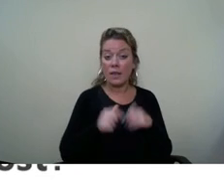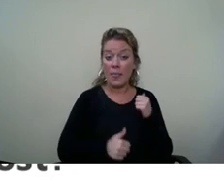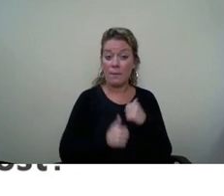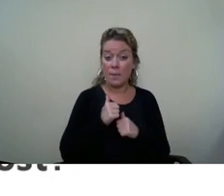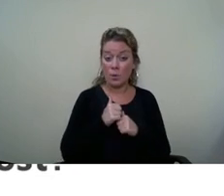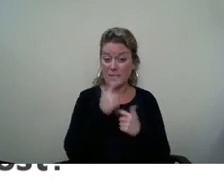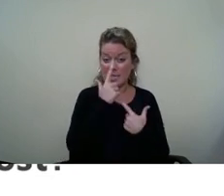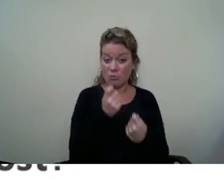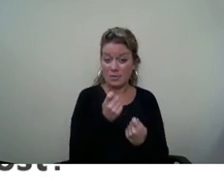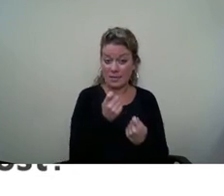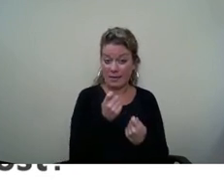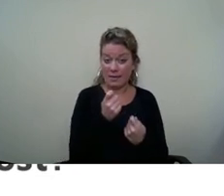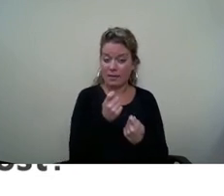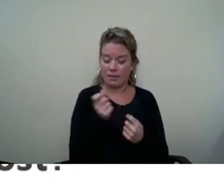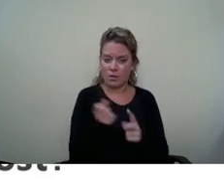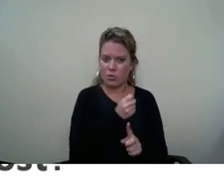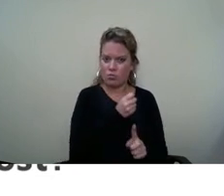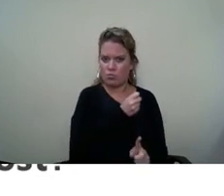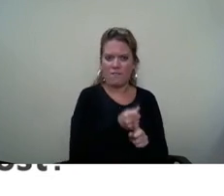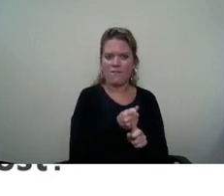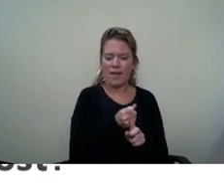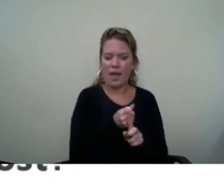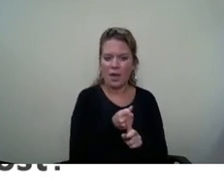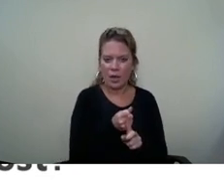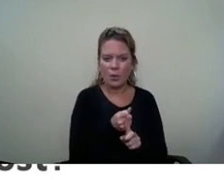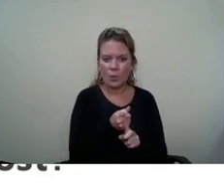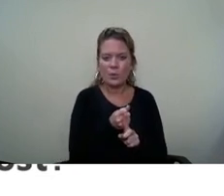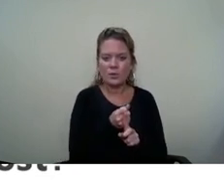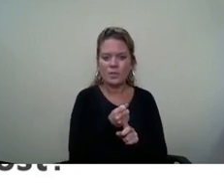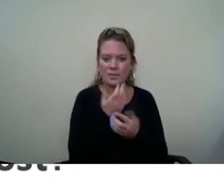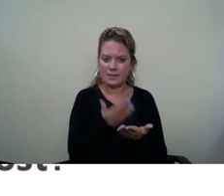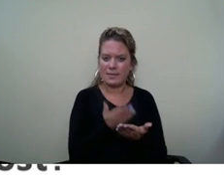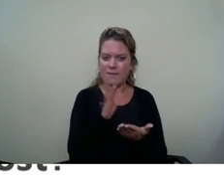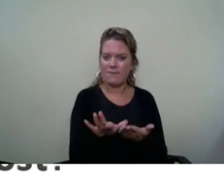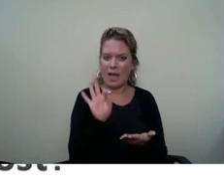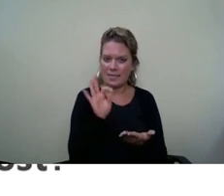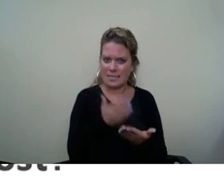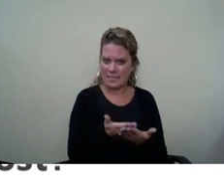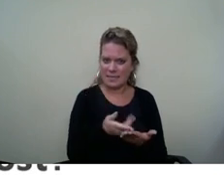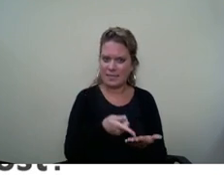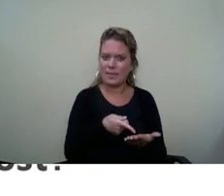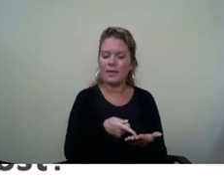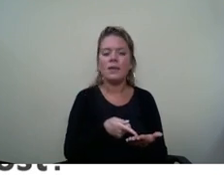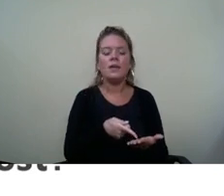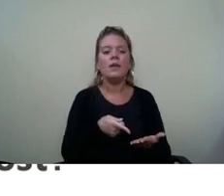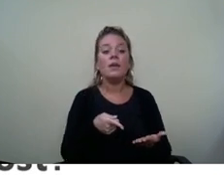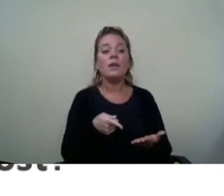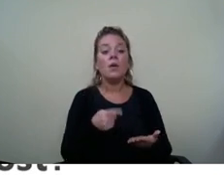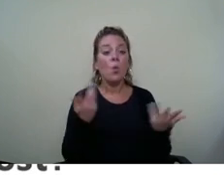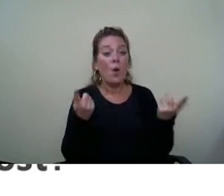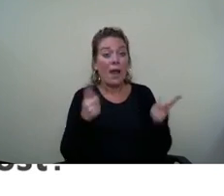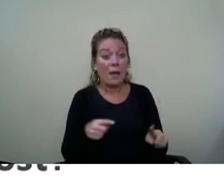interesting, profound finding, which I'll share in a moment, was really about what happened when people